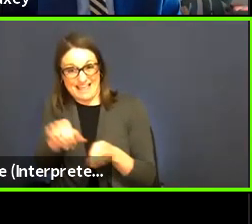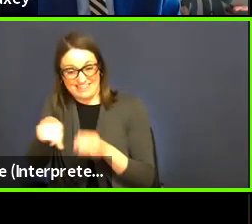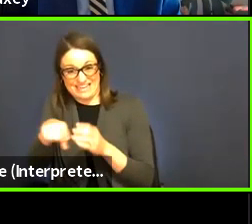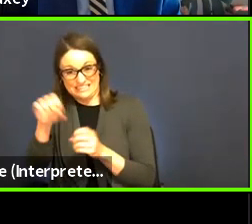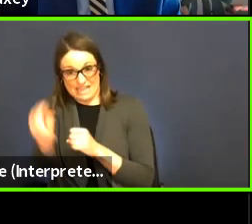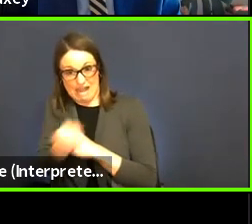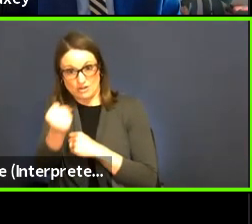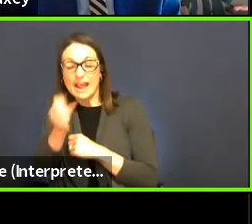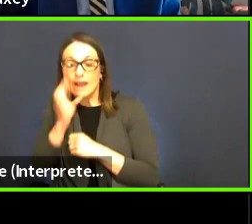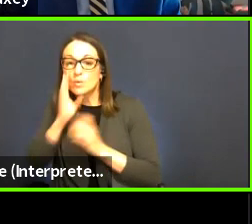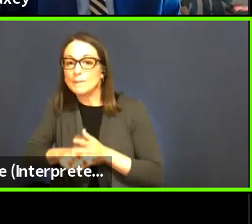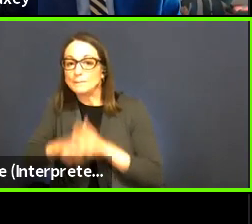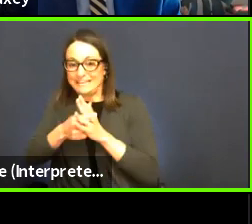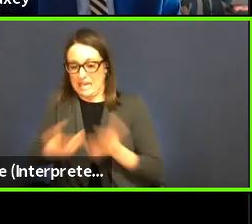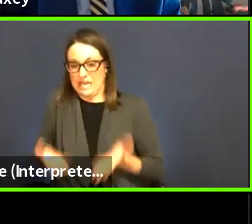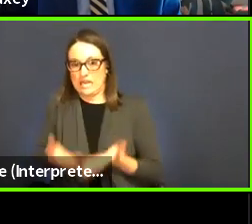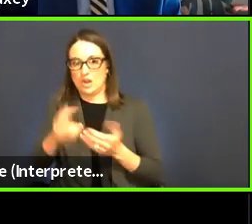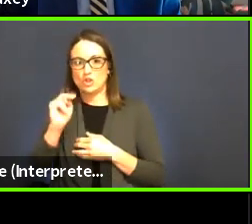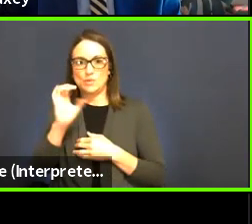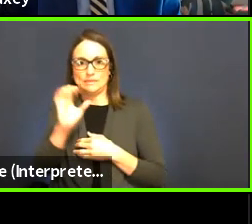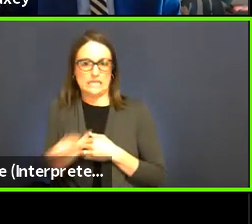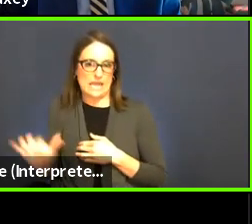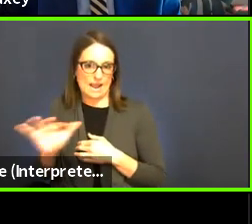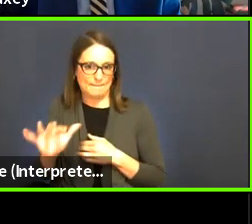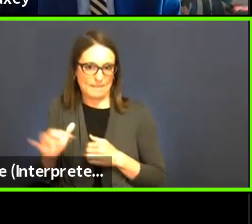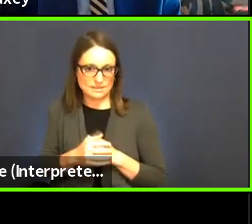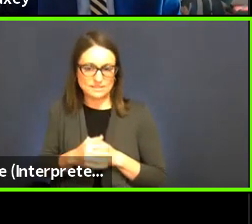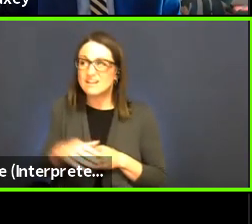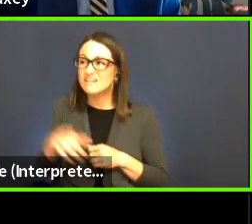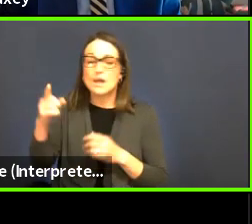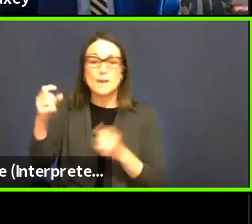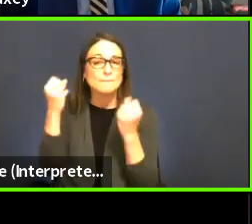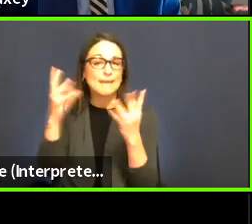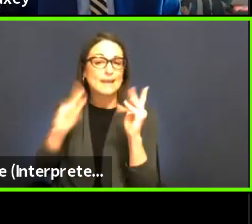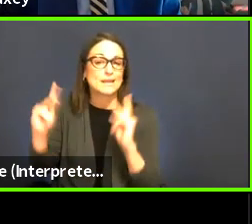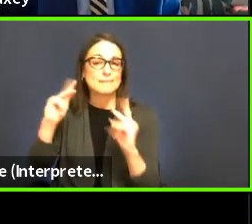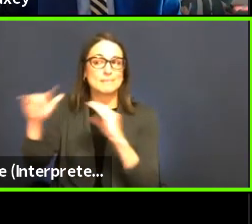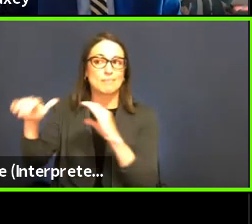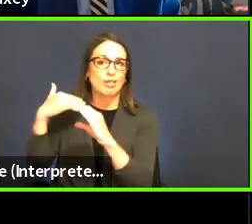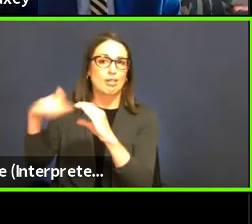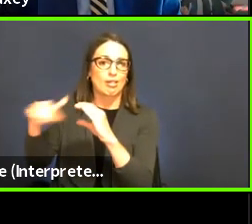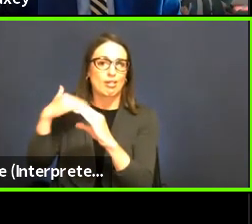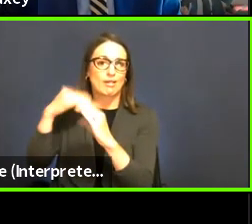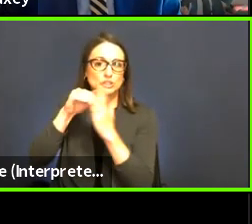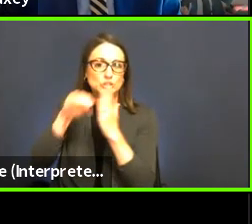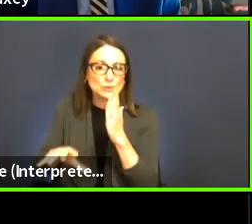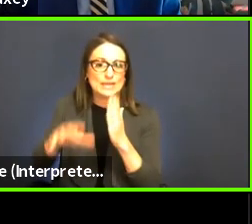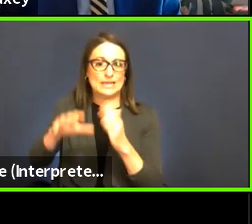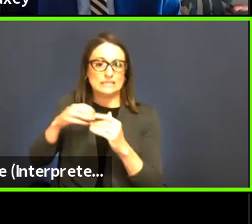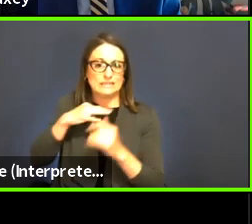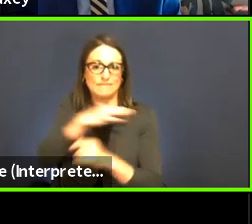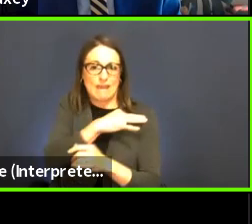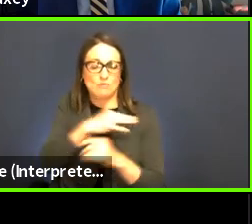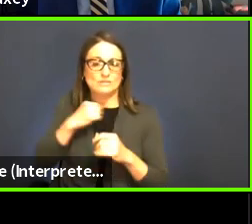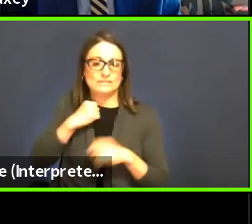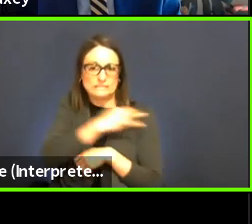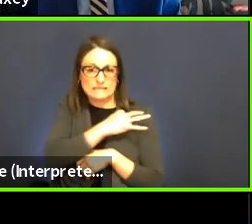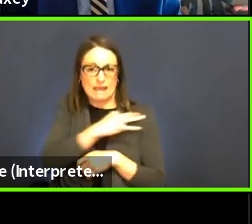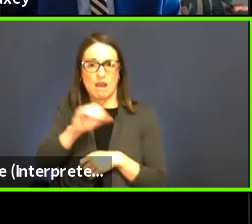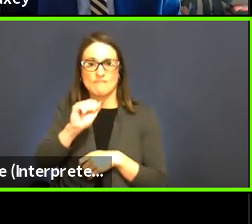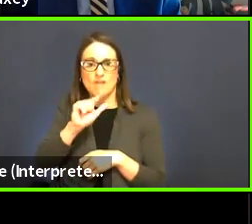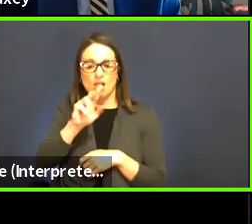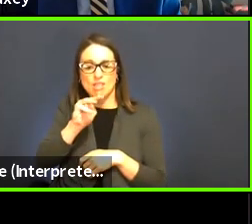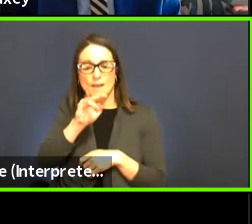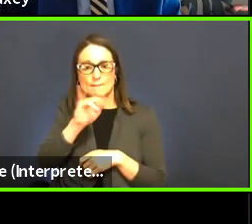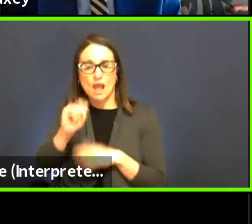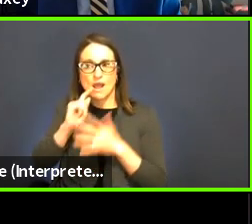UNC campus. I've received a lot of emails from students, faculty, and staff, alumni, and others, and I've